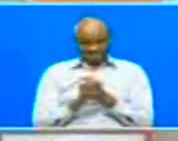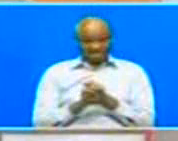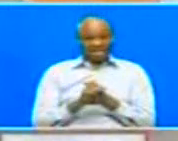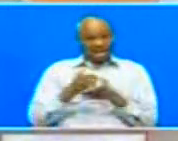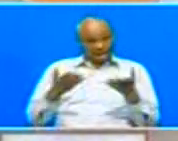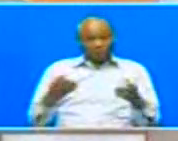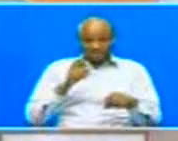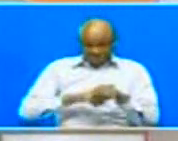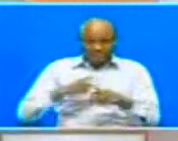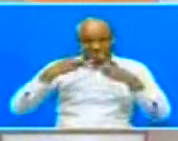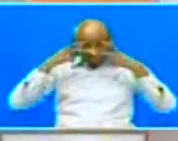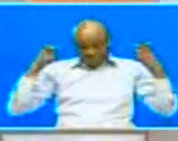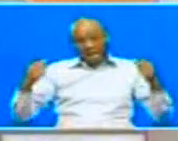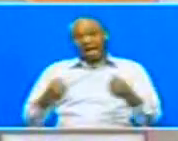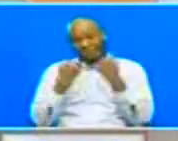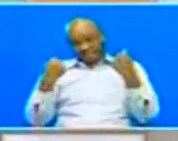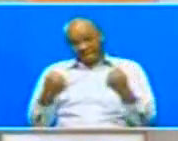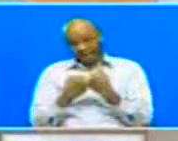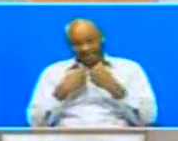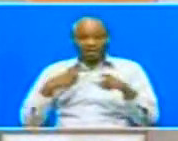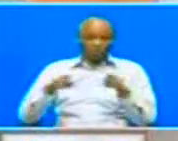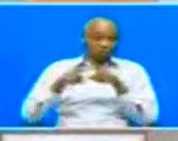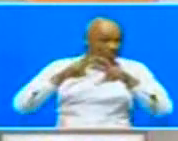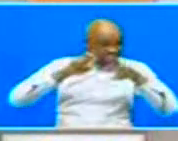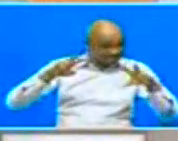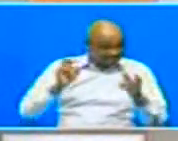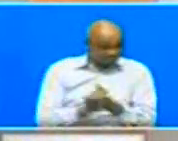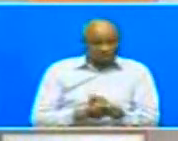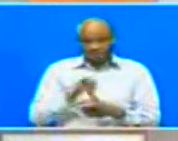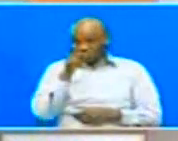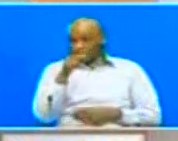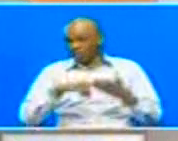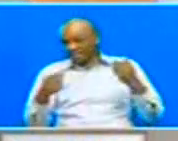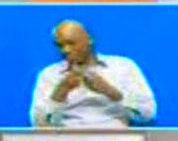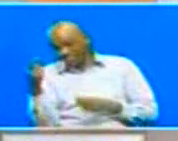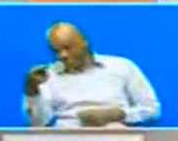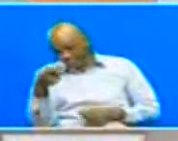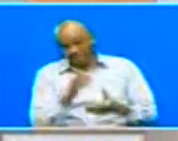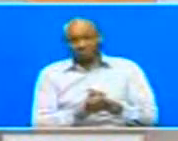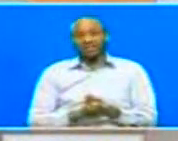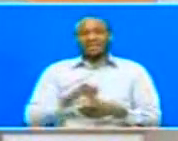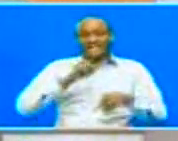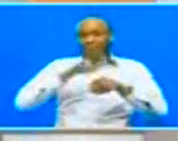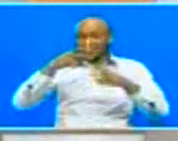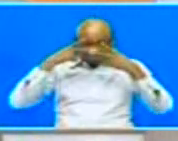particularly in the face of rising terror attacks and investigations into those attacks and their